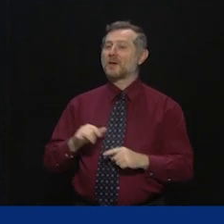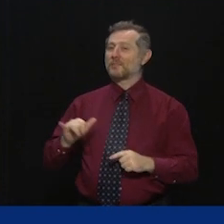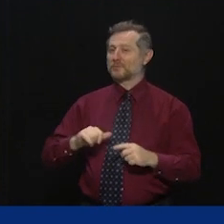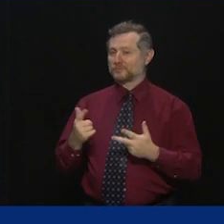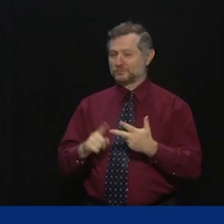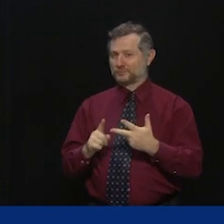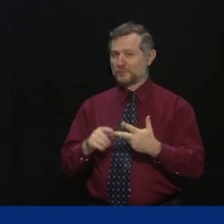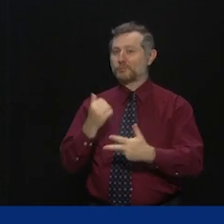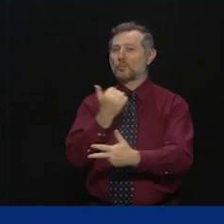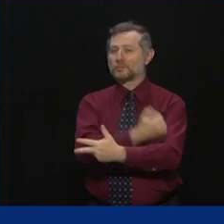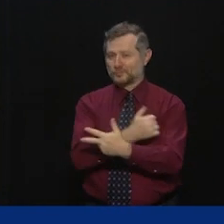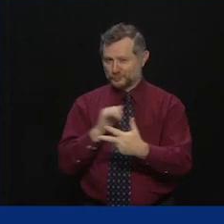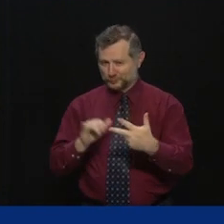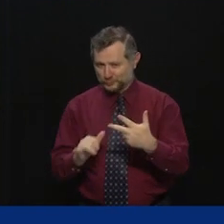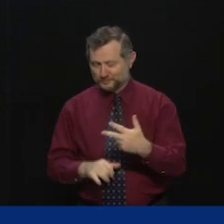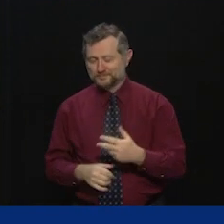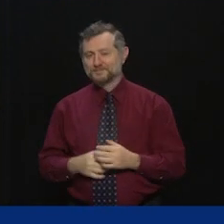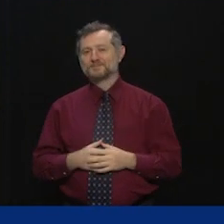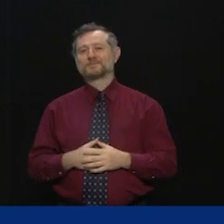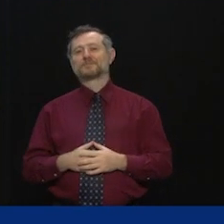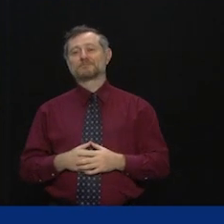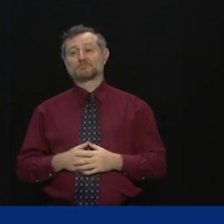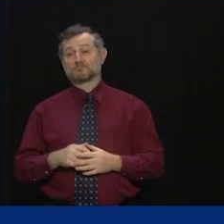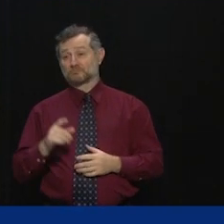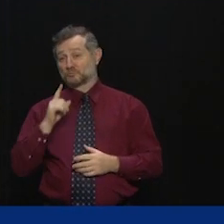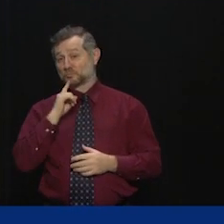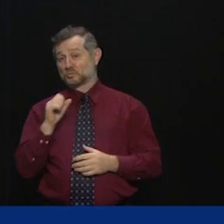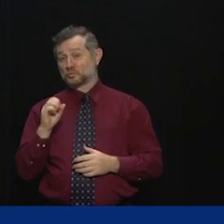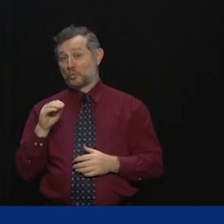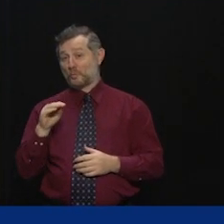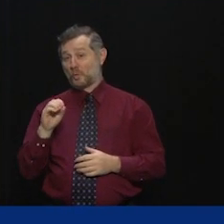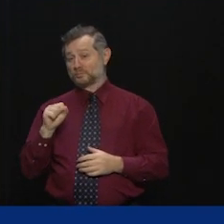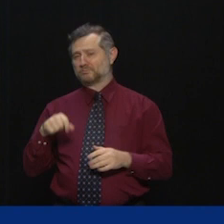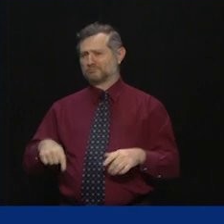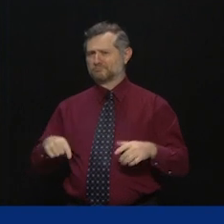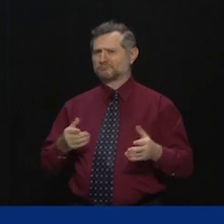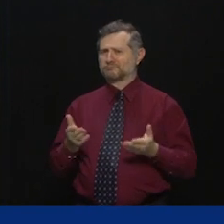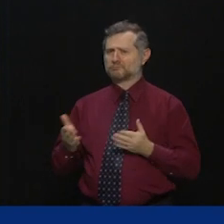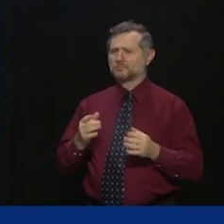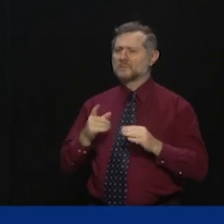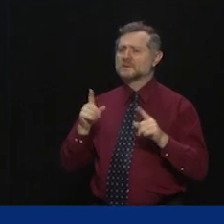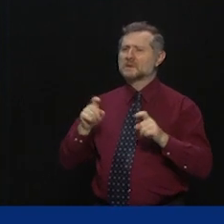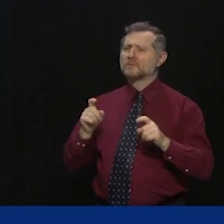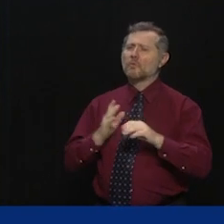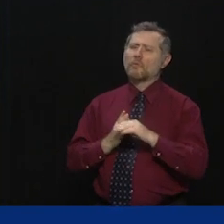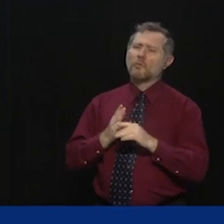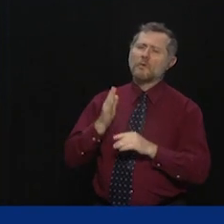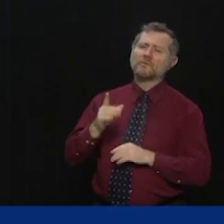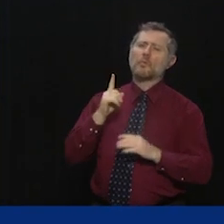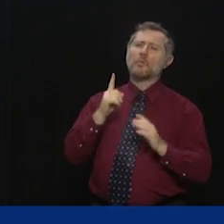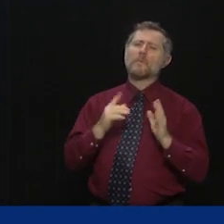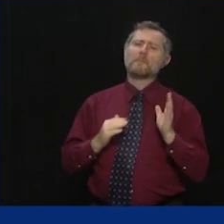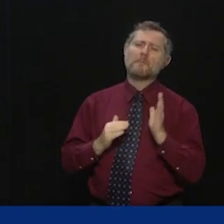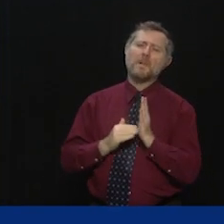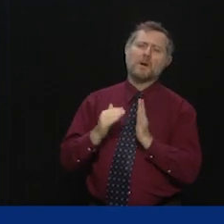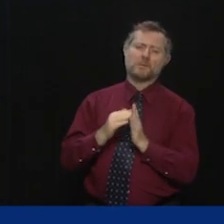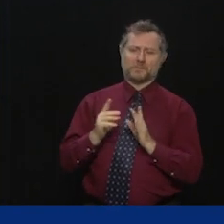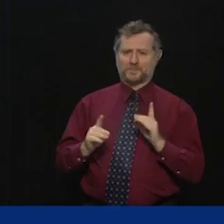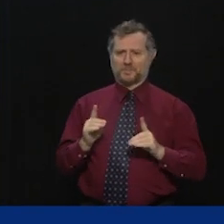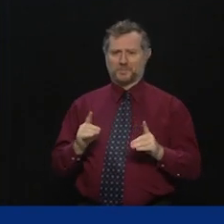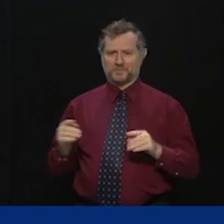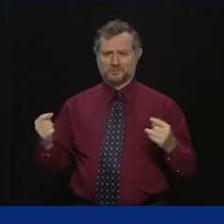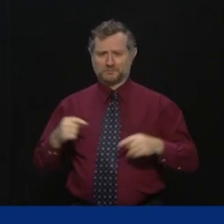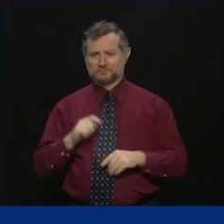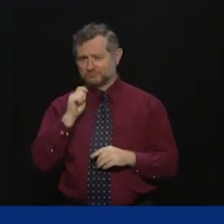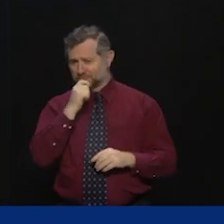very proud that at Somos we have tested more than 1 million people. Last week, we met our initial